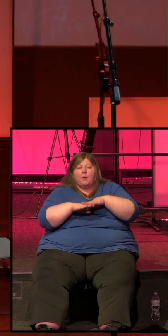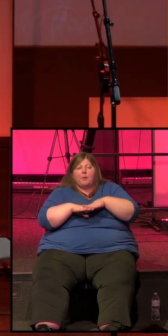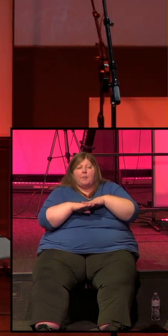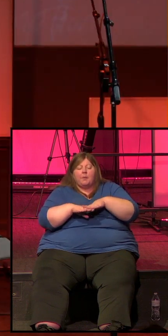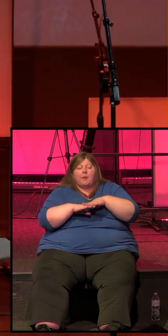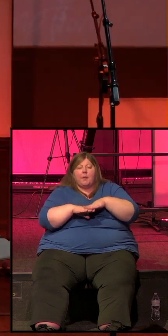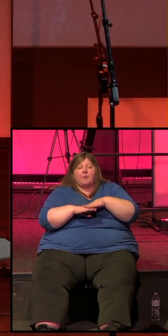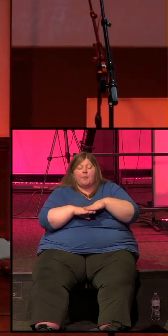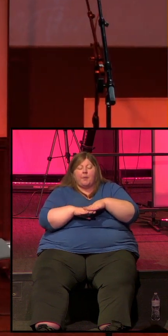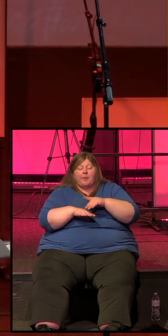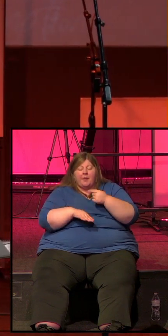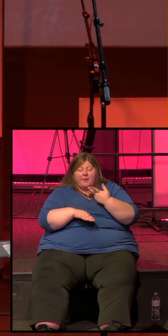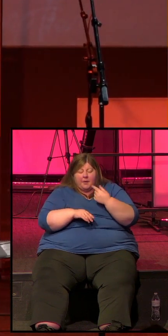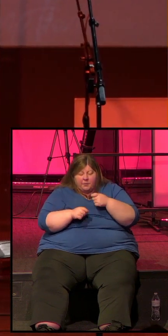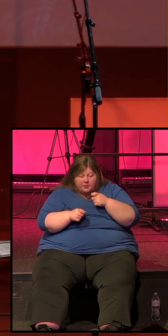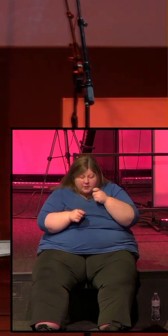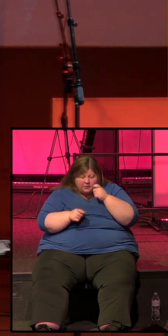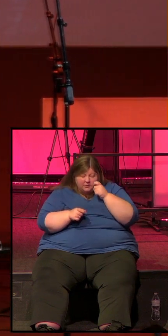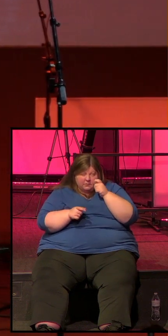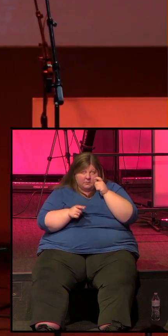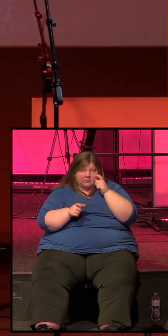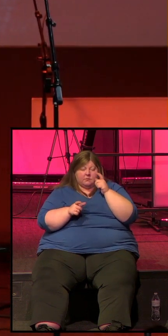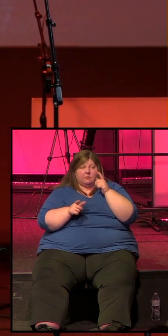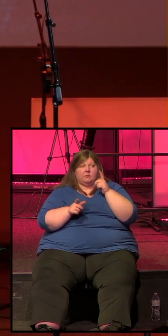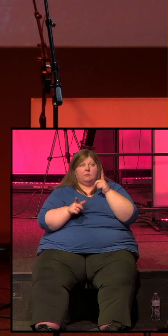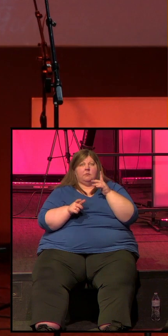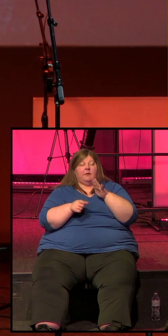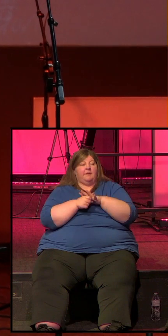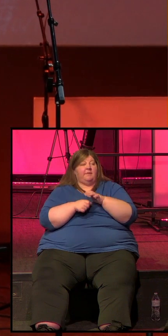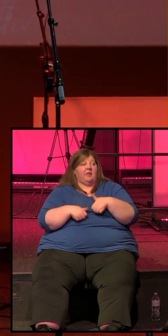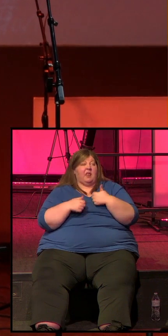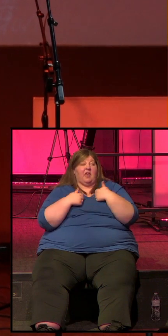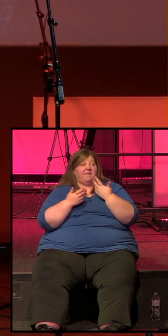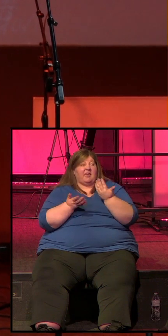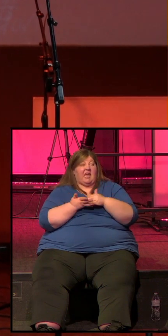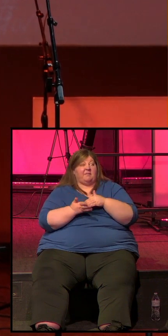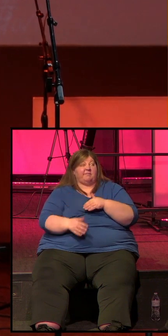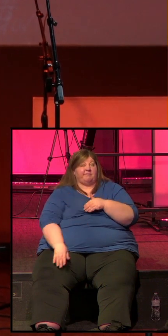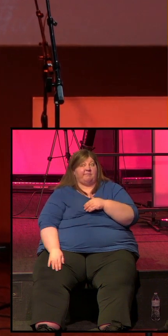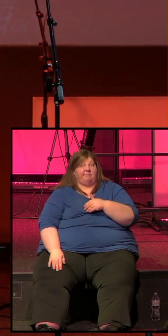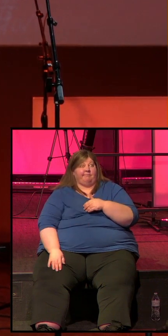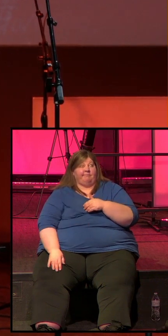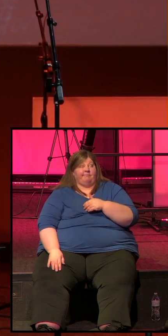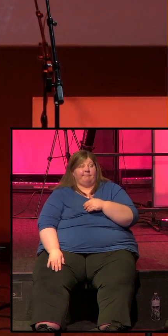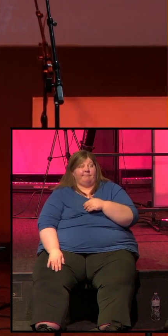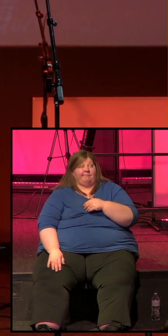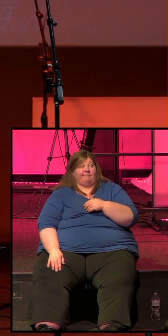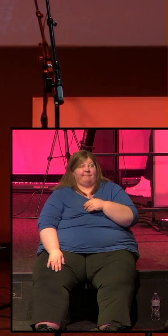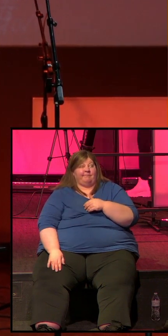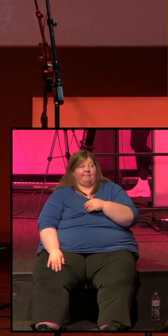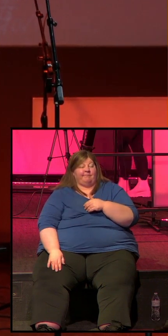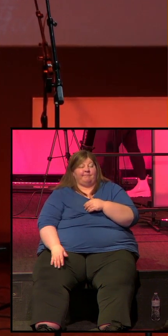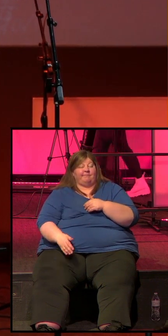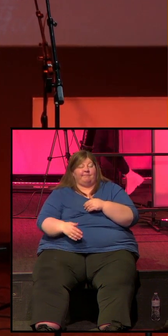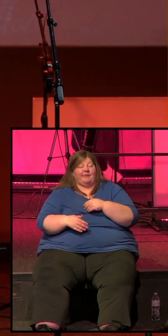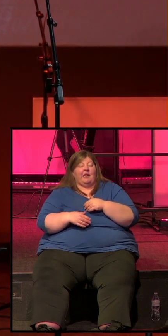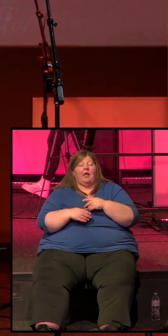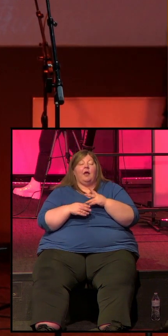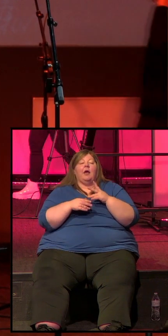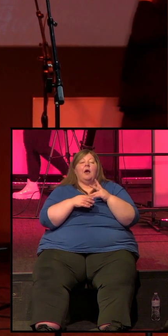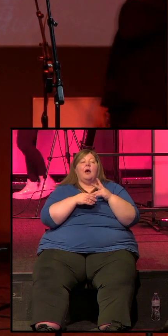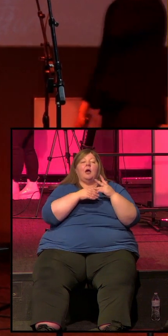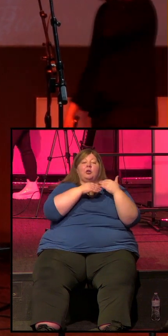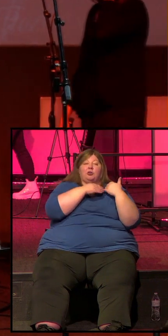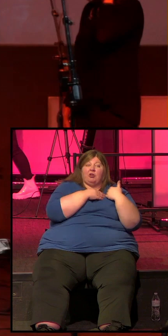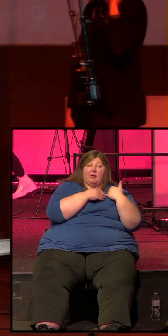was able to come back to experience life to the full with no other complication. Our job as the church is same as